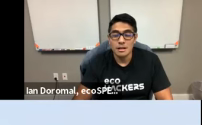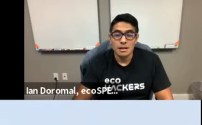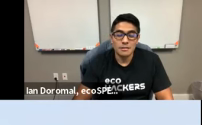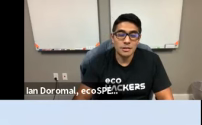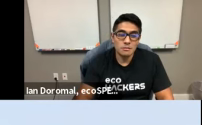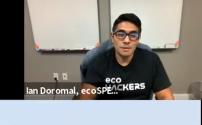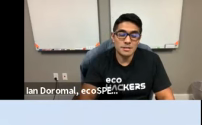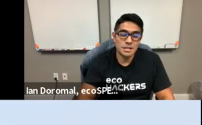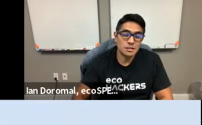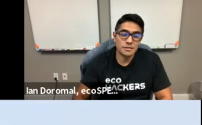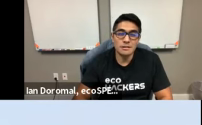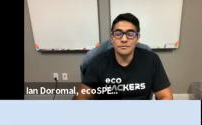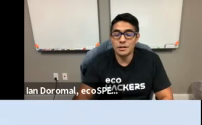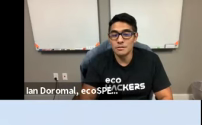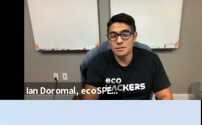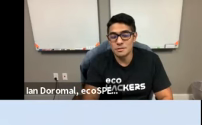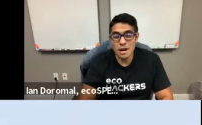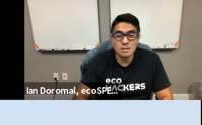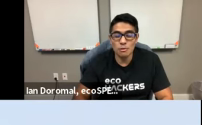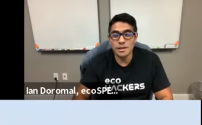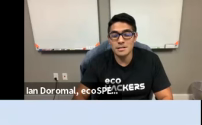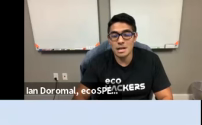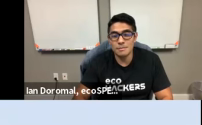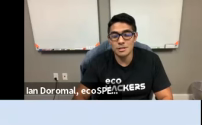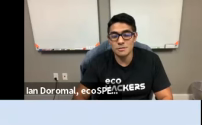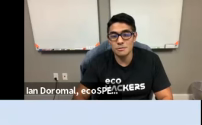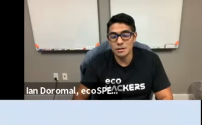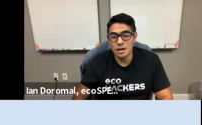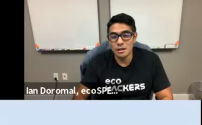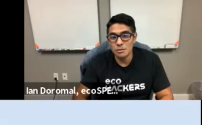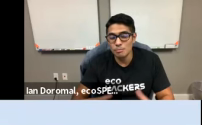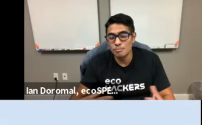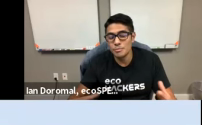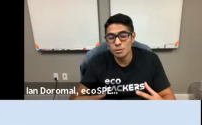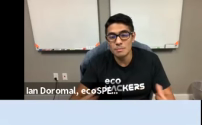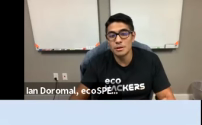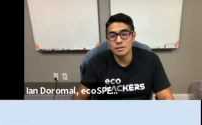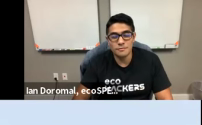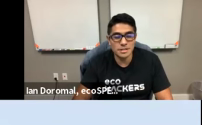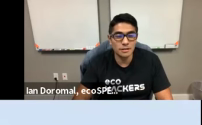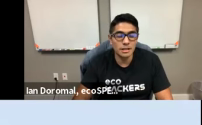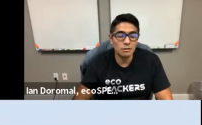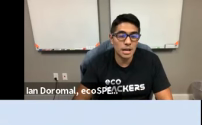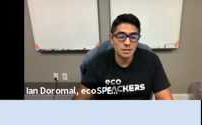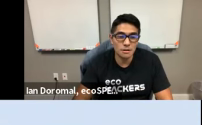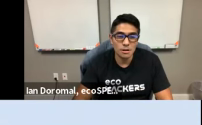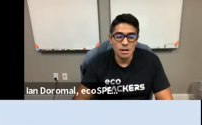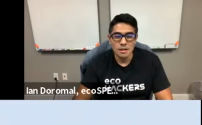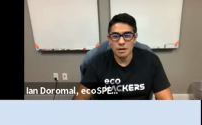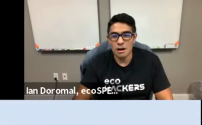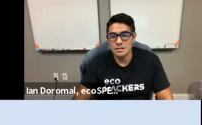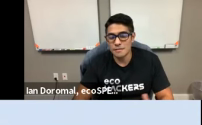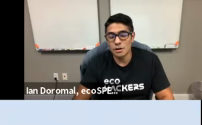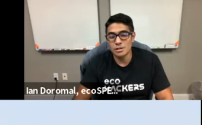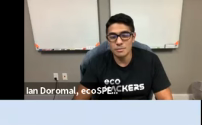sediment, and then they used about 600,000 vehicles to transport that sediment to a newly built facility in New Mexico